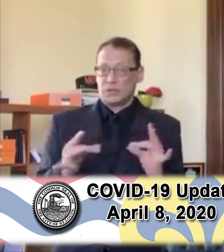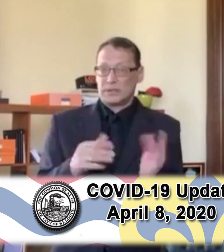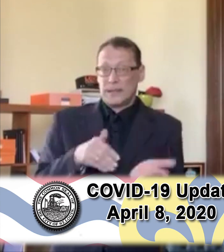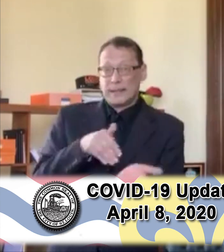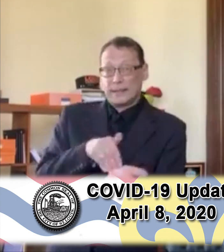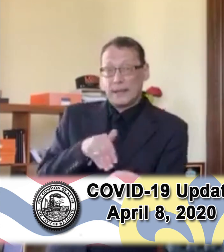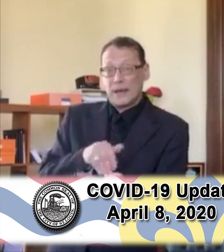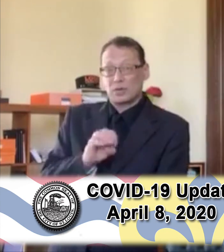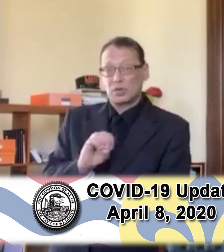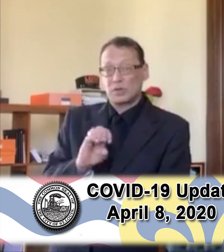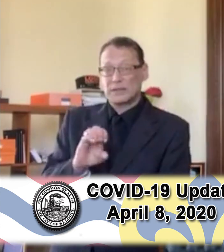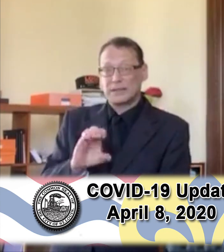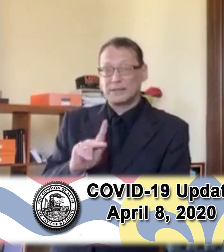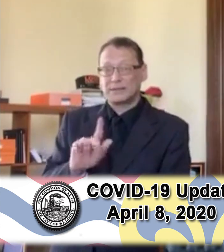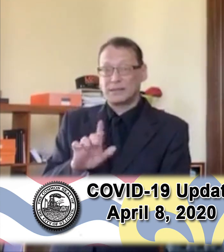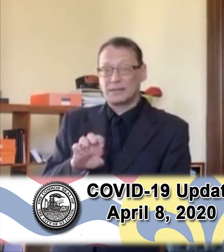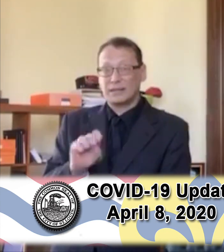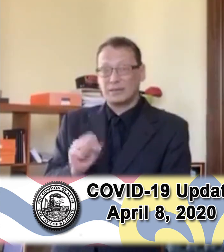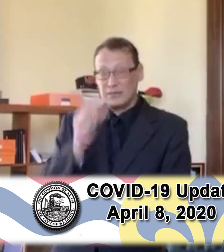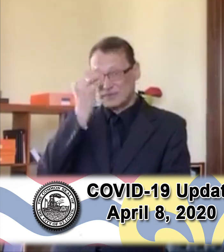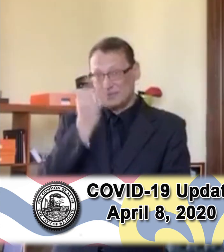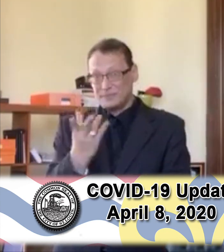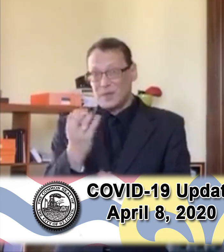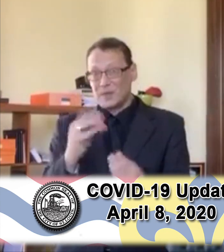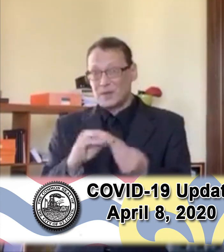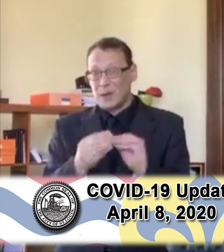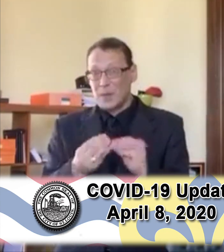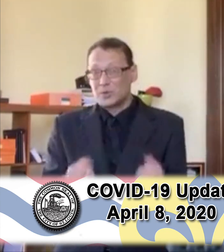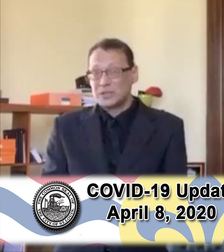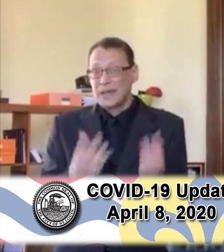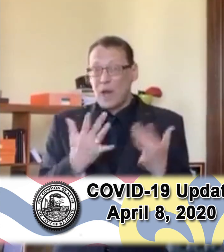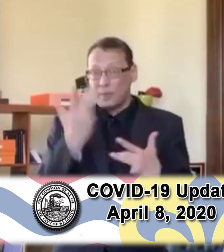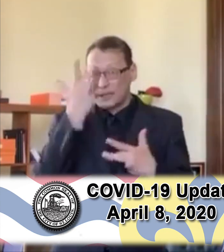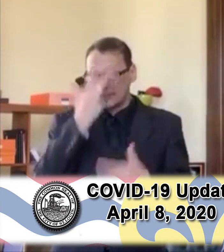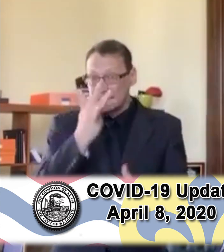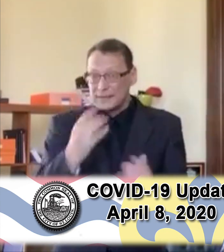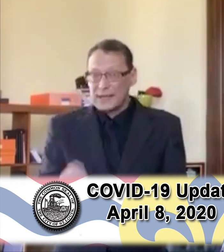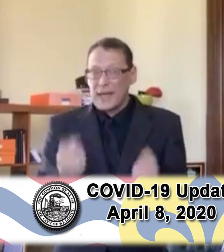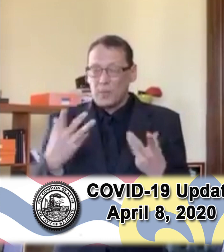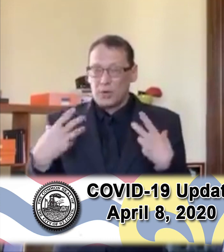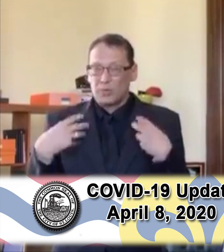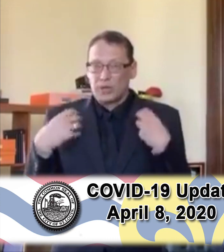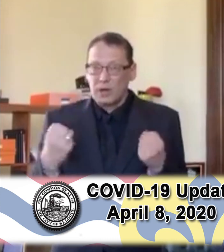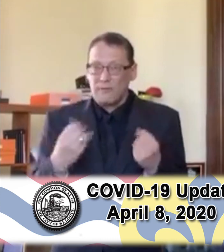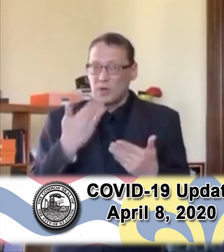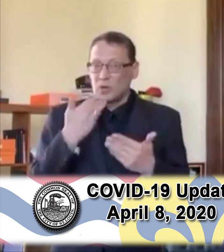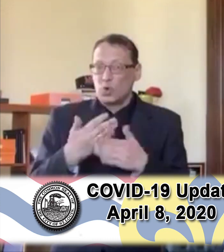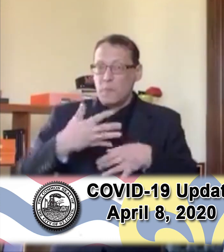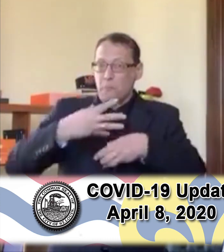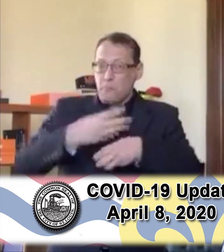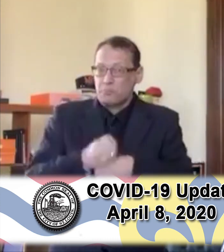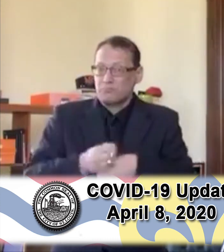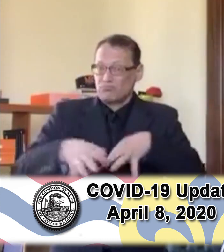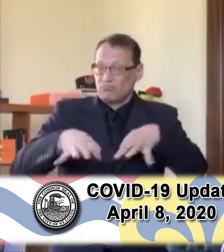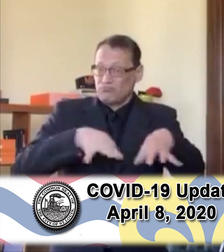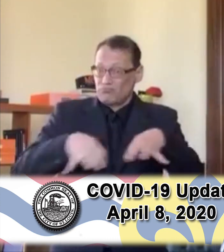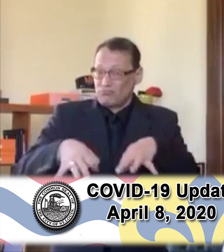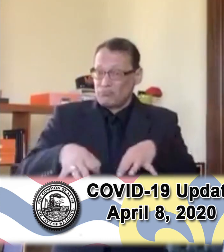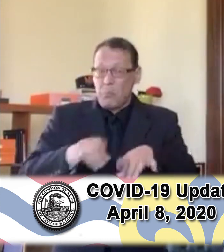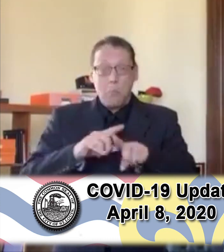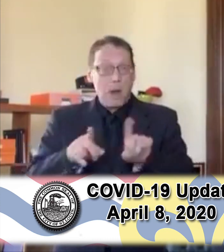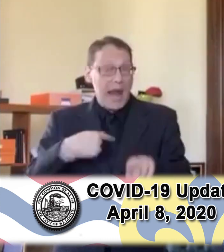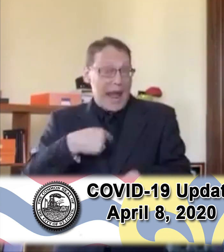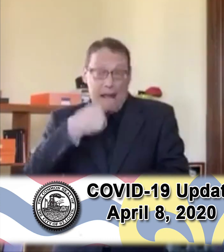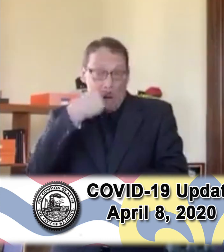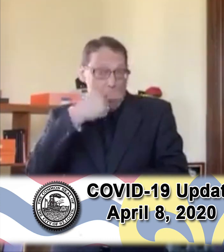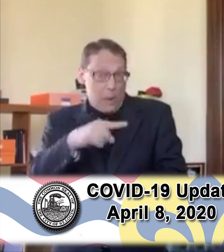Eccles has given you the numbers and I think given you a really good summary of where we are right now. But I'm happy to take